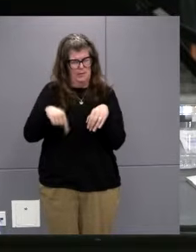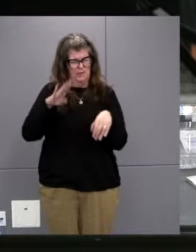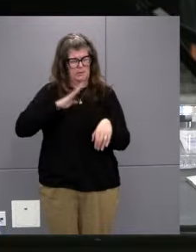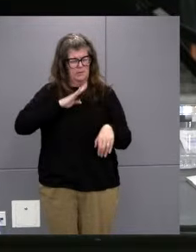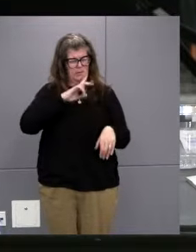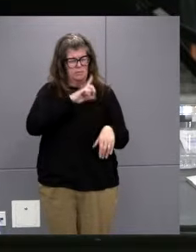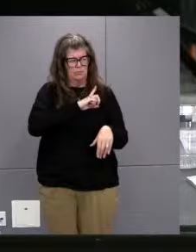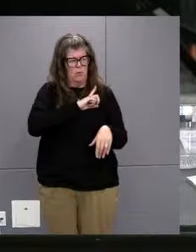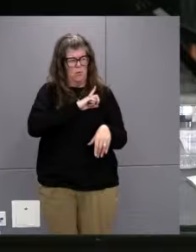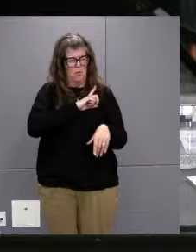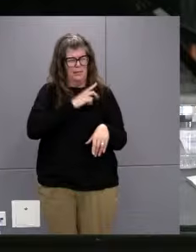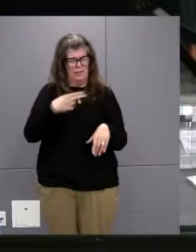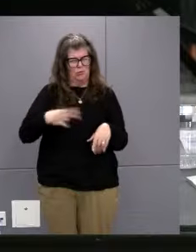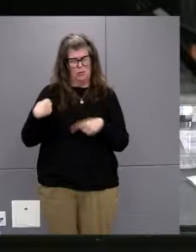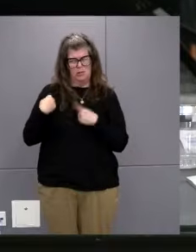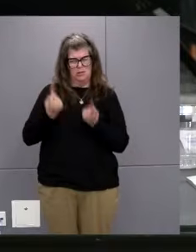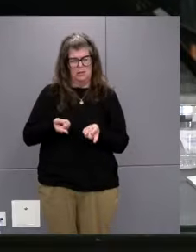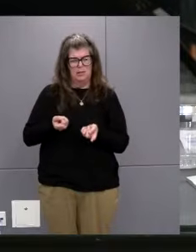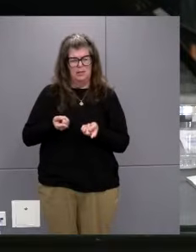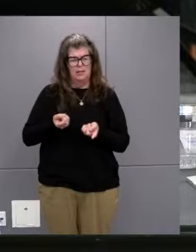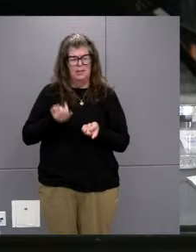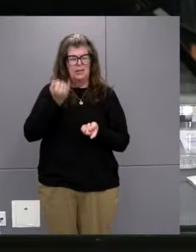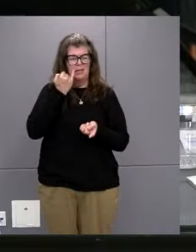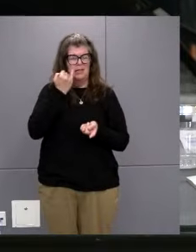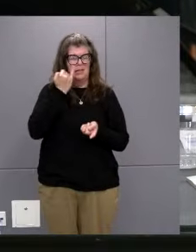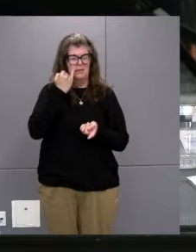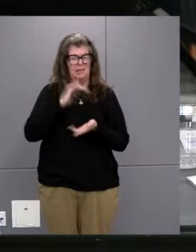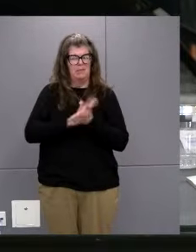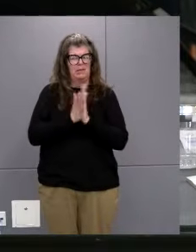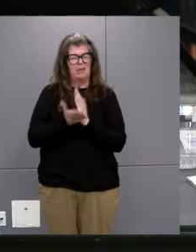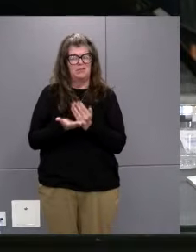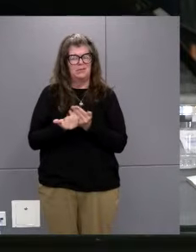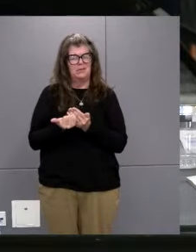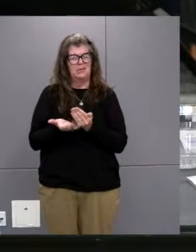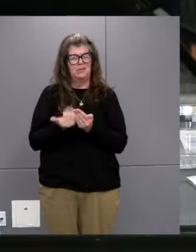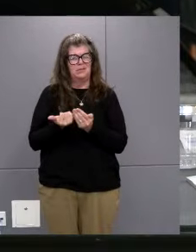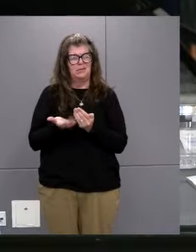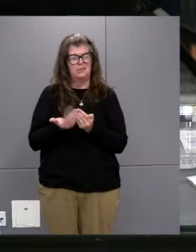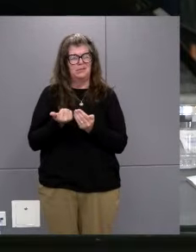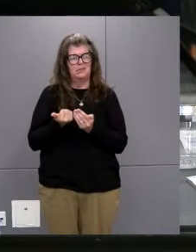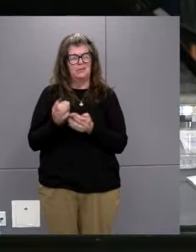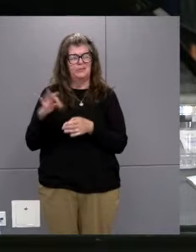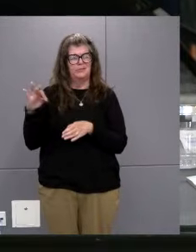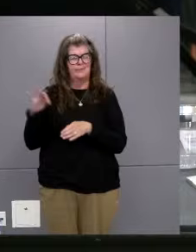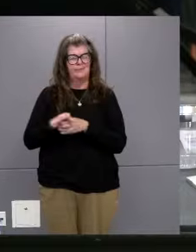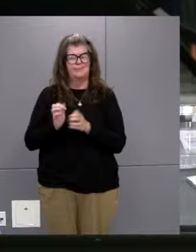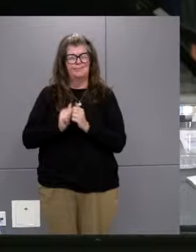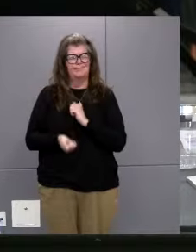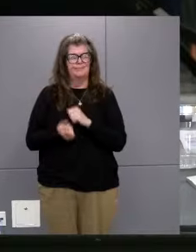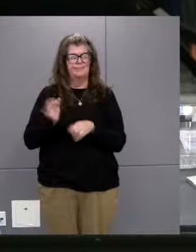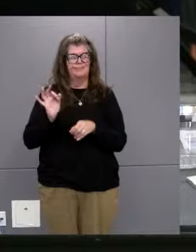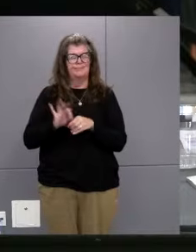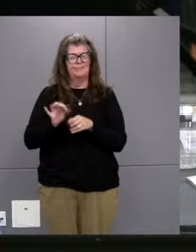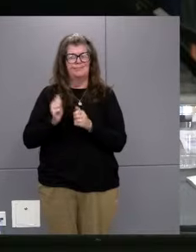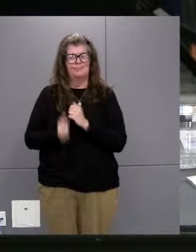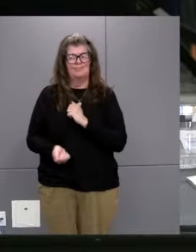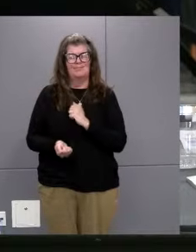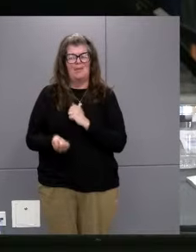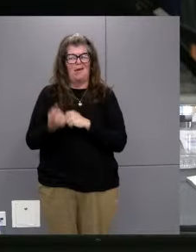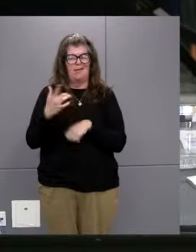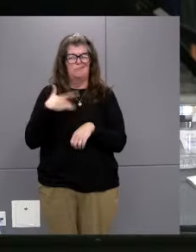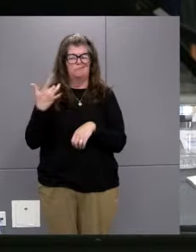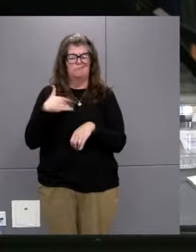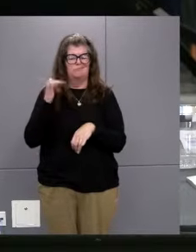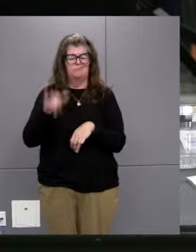just think if we make it easier to do these types of things, we kind of go backwards as opposed to